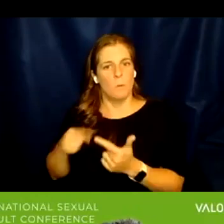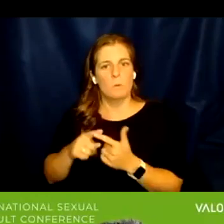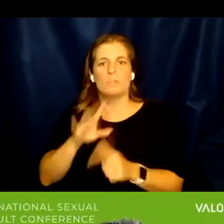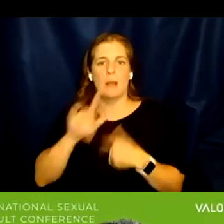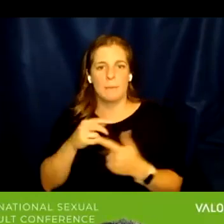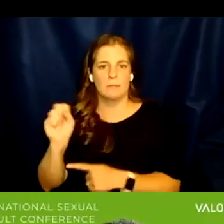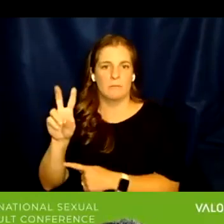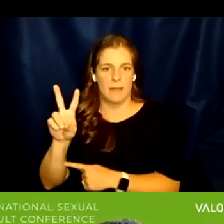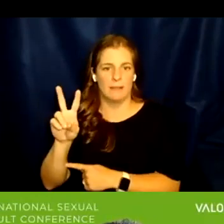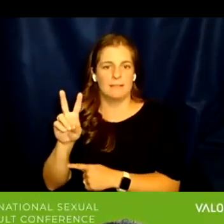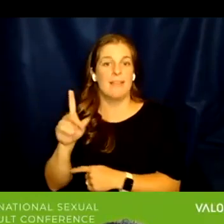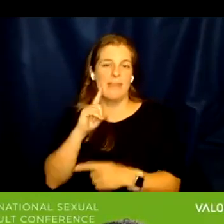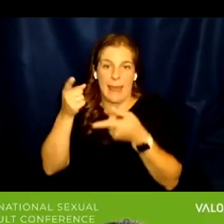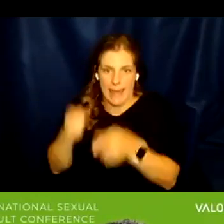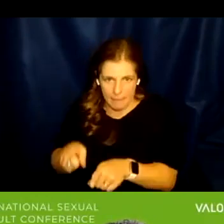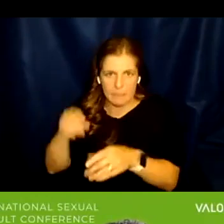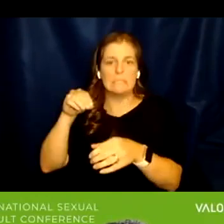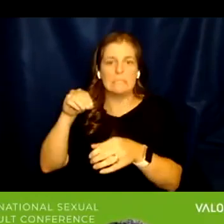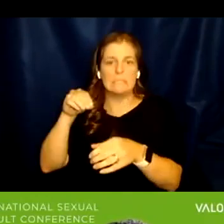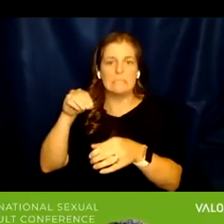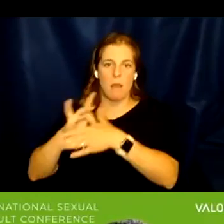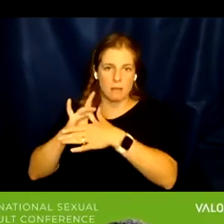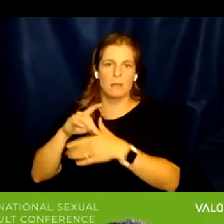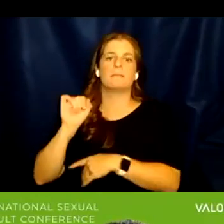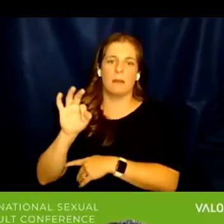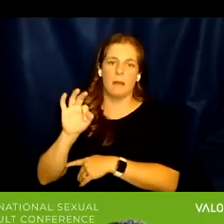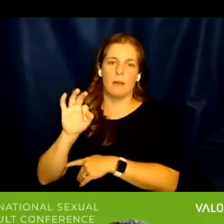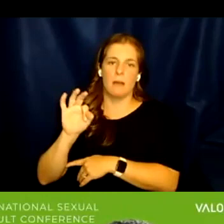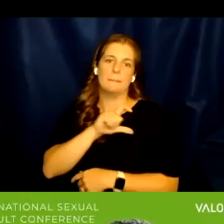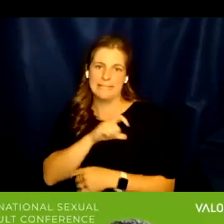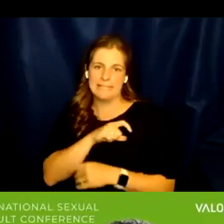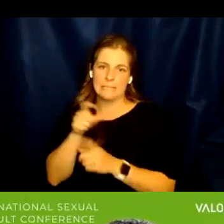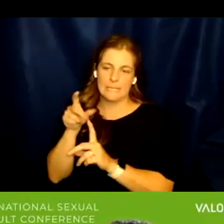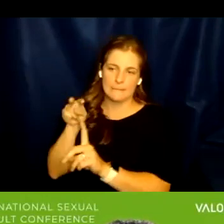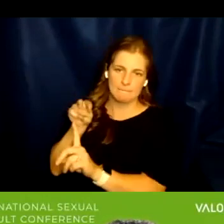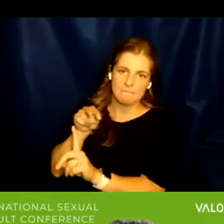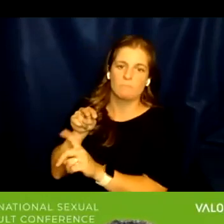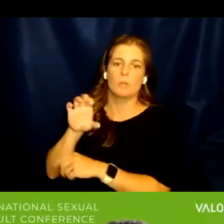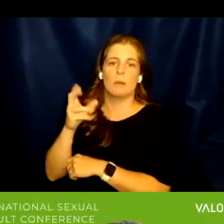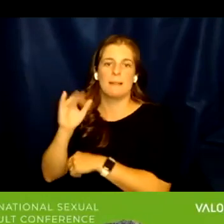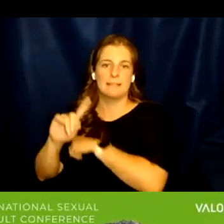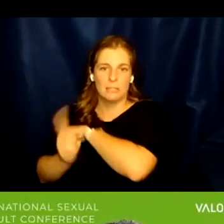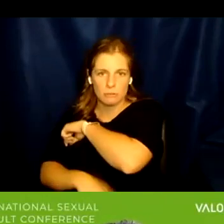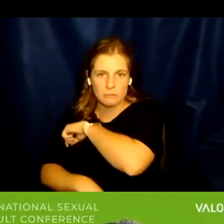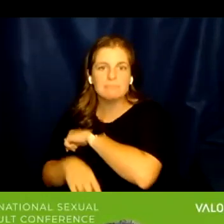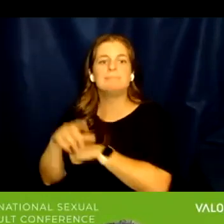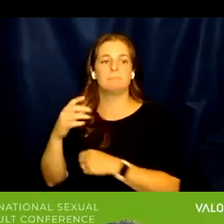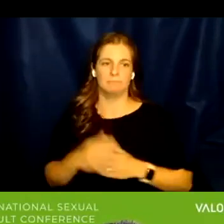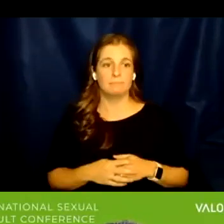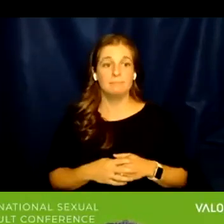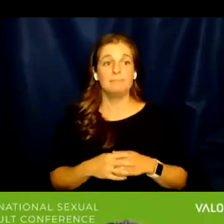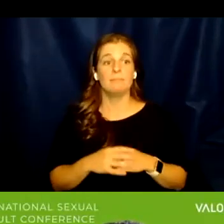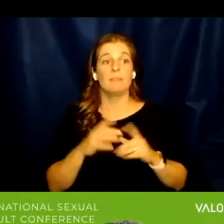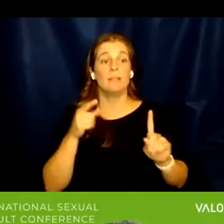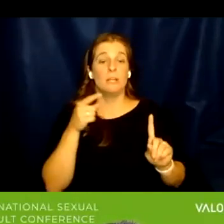that takes place in the context of policing, criminalization, and punishment. So at Interrupting